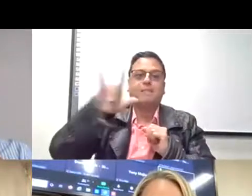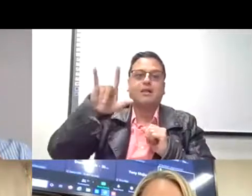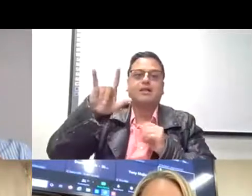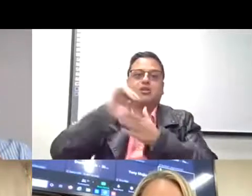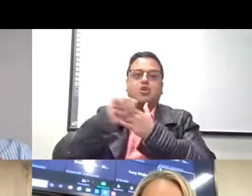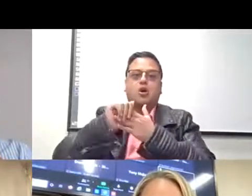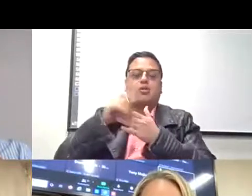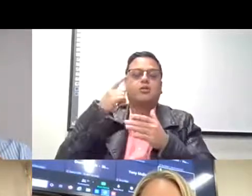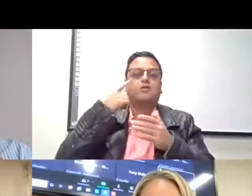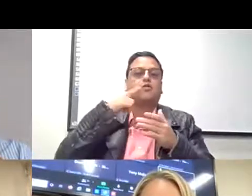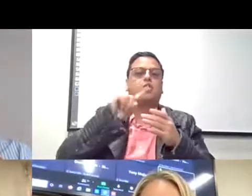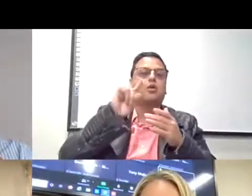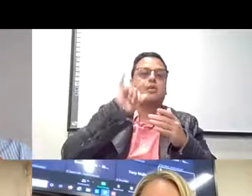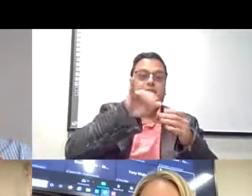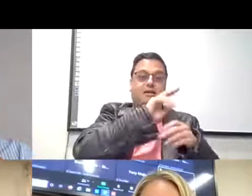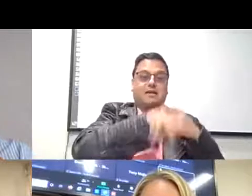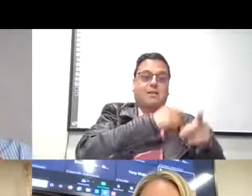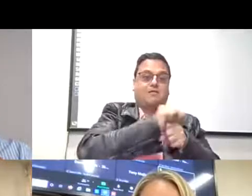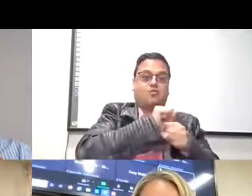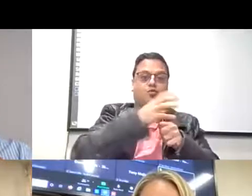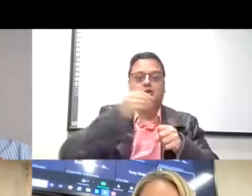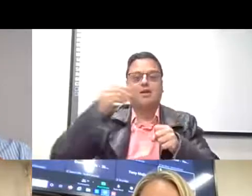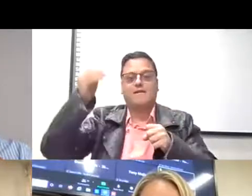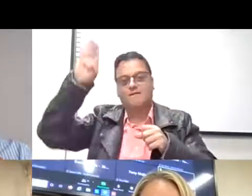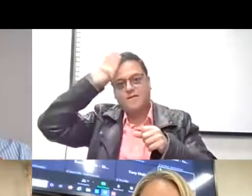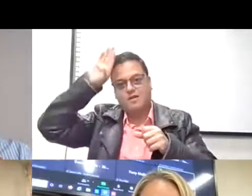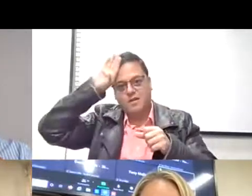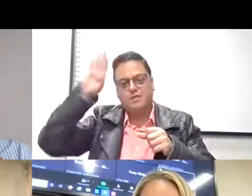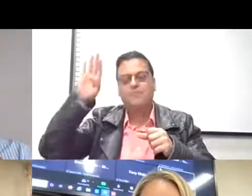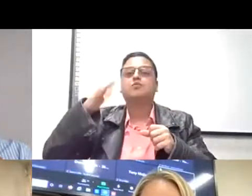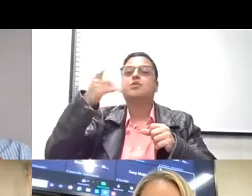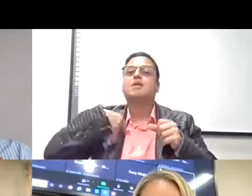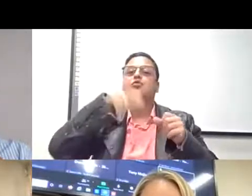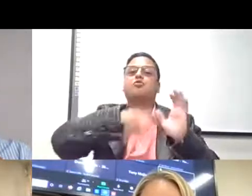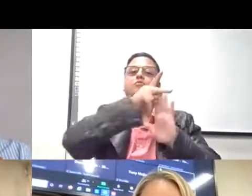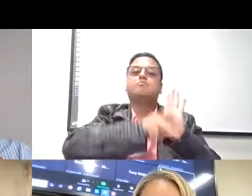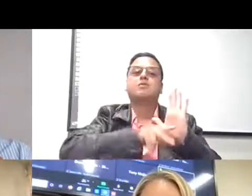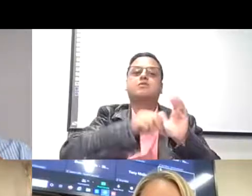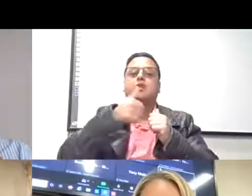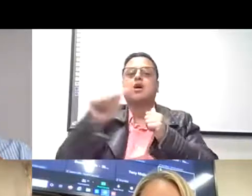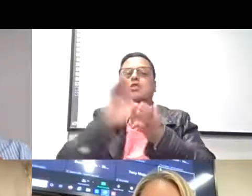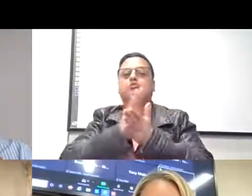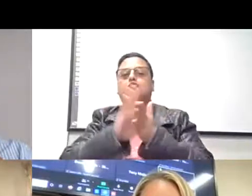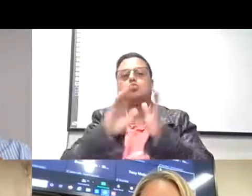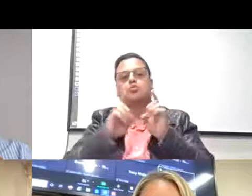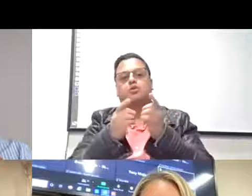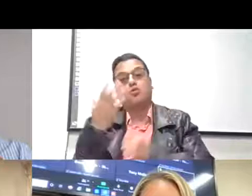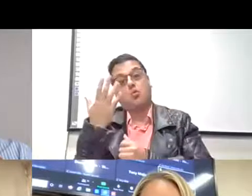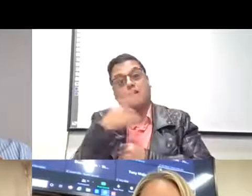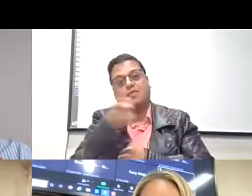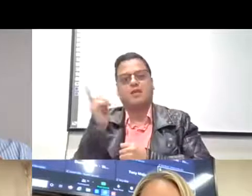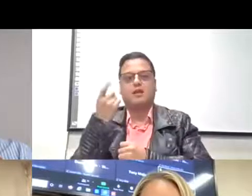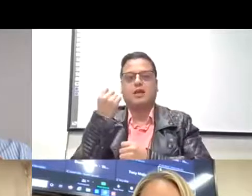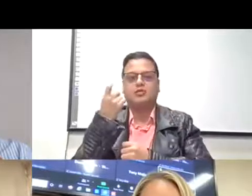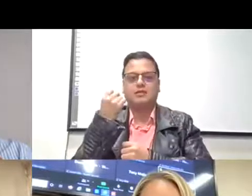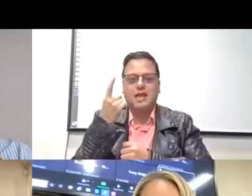and the firefighters. So that's why we create these policies with other school districts, because they understand